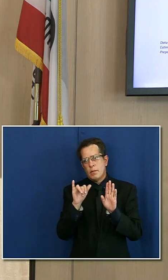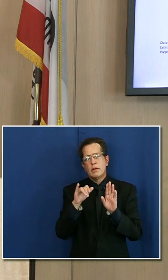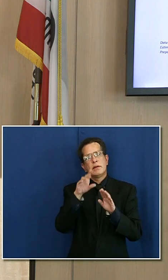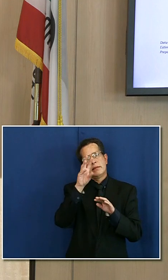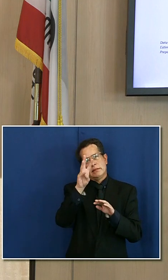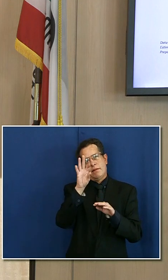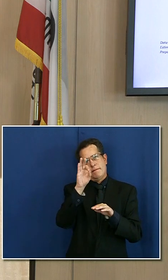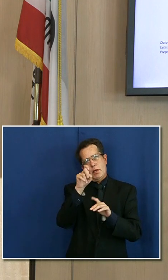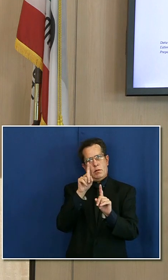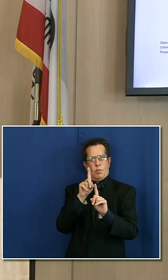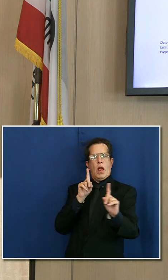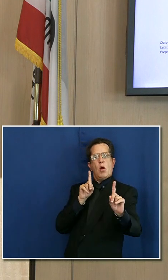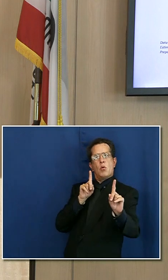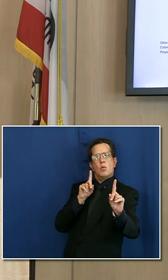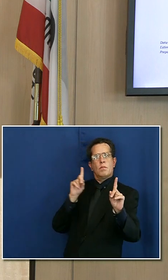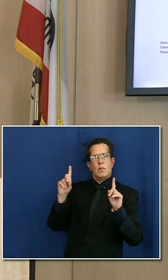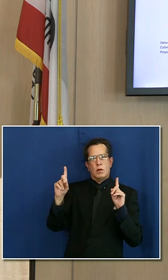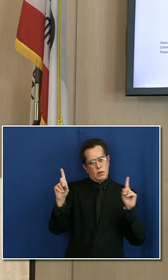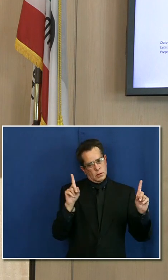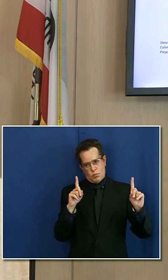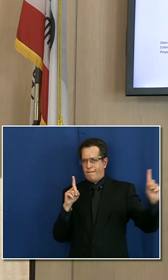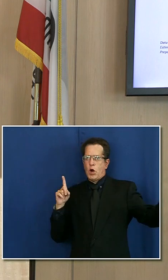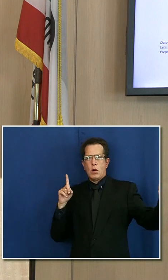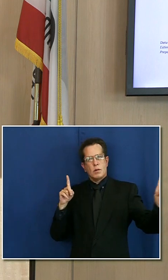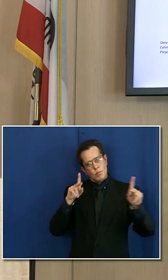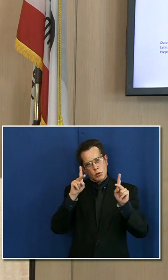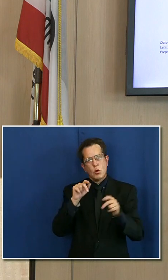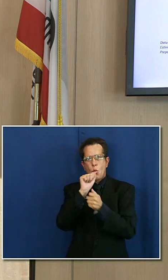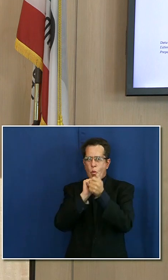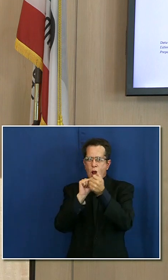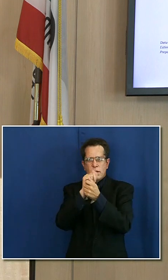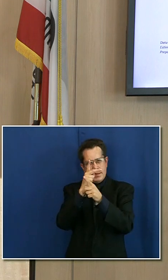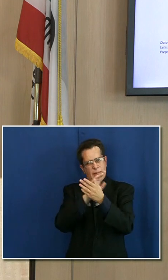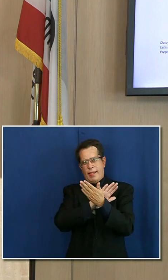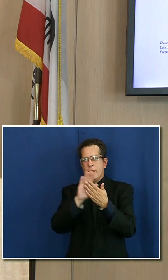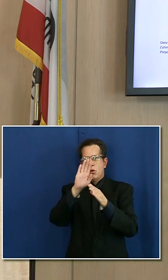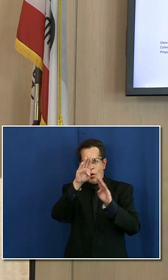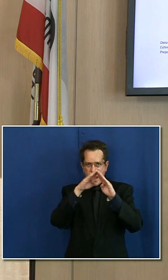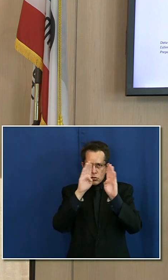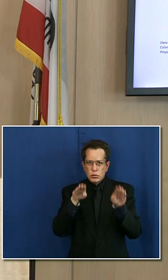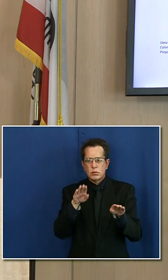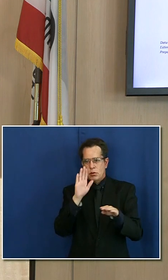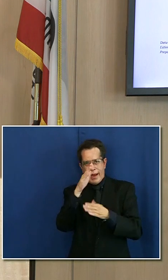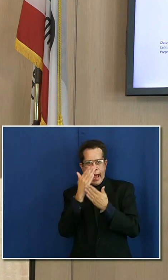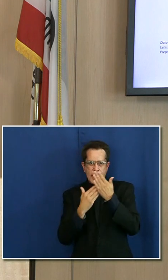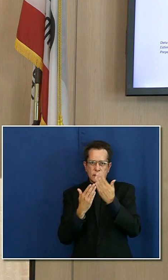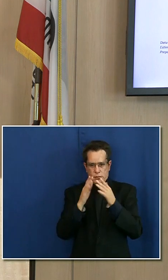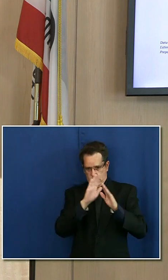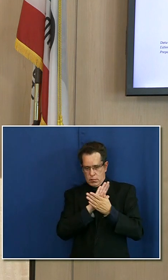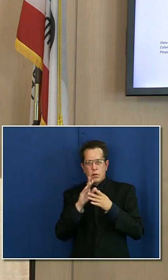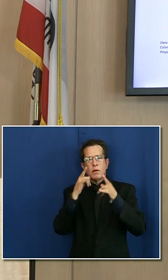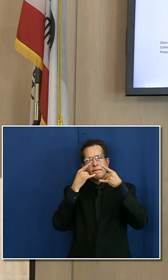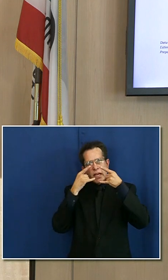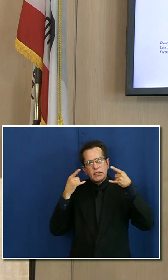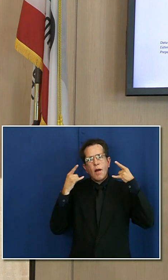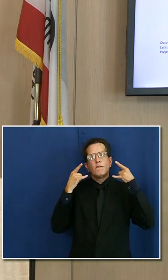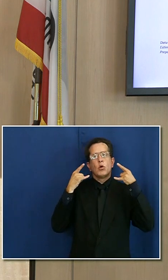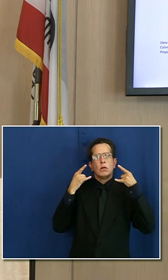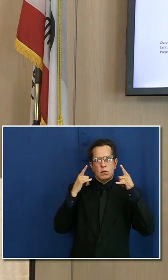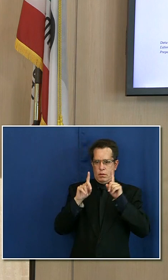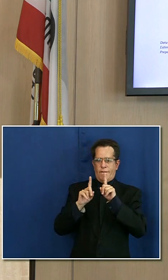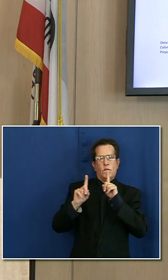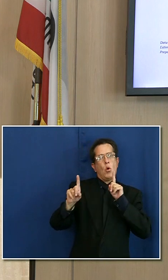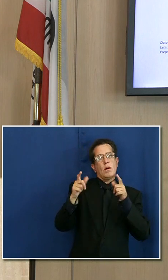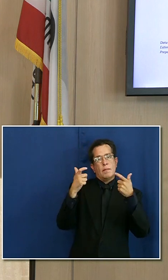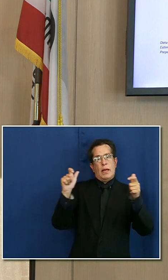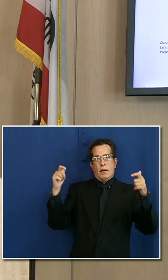6 feet apart from individuals, wash your hands, and promote sanitation practices. Wear your facial covering,